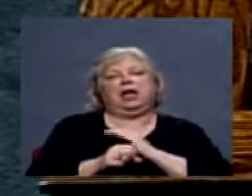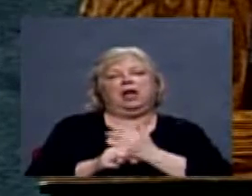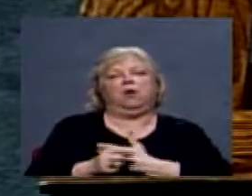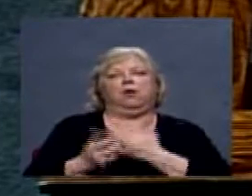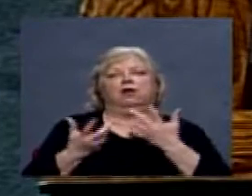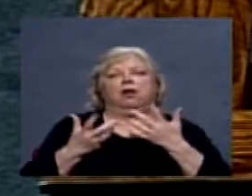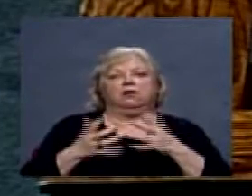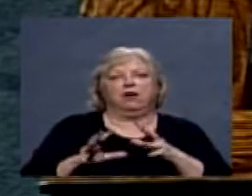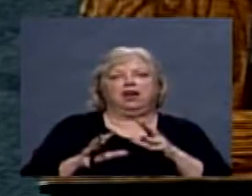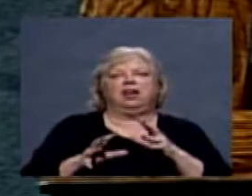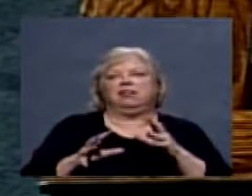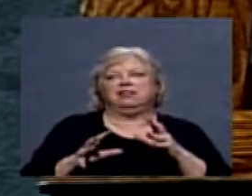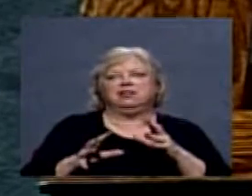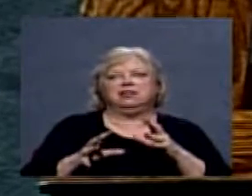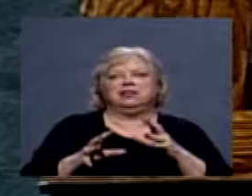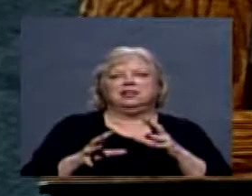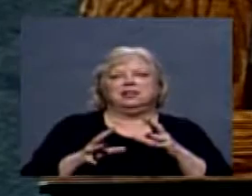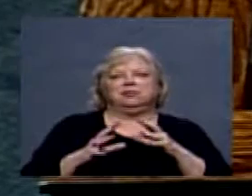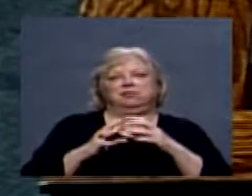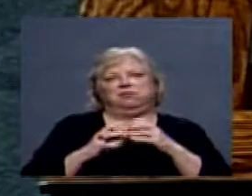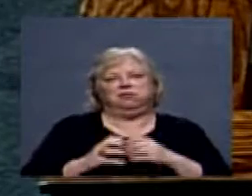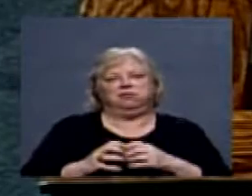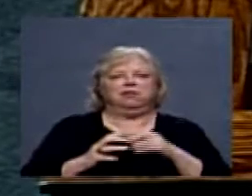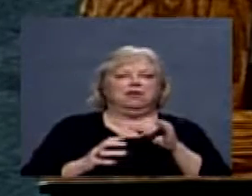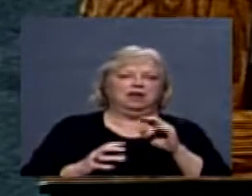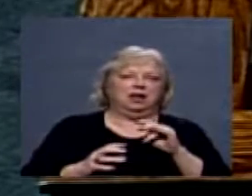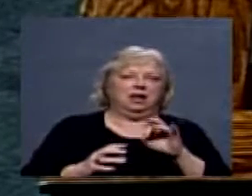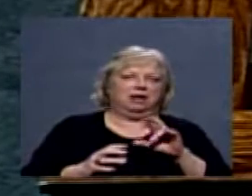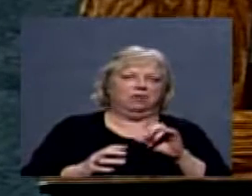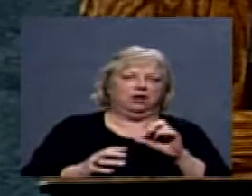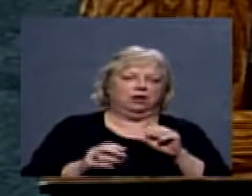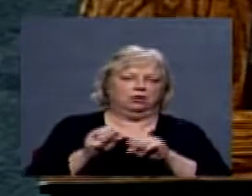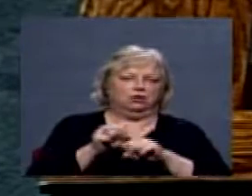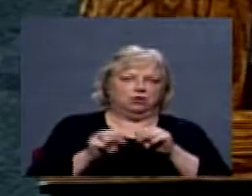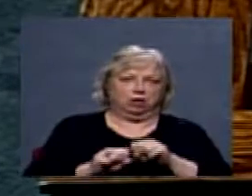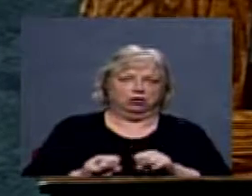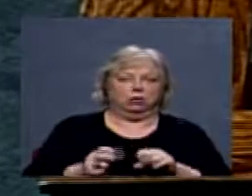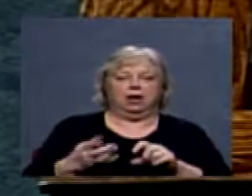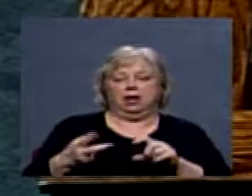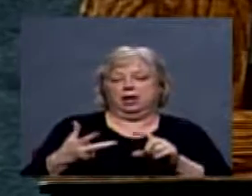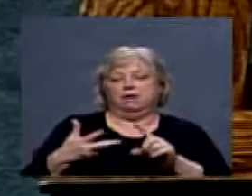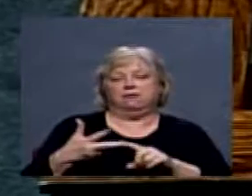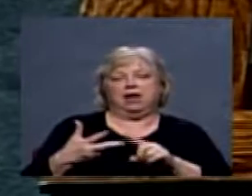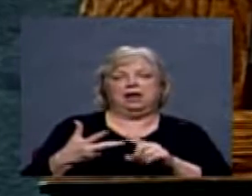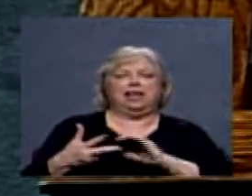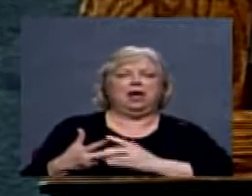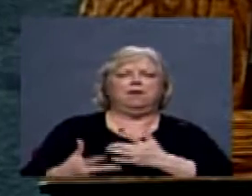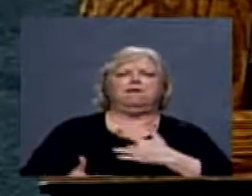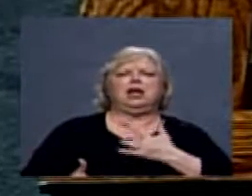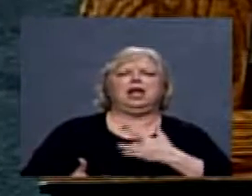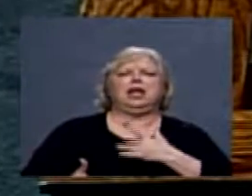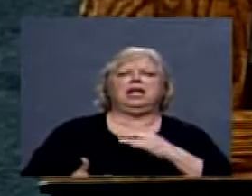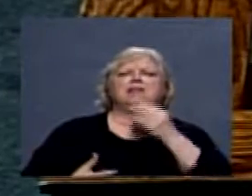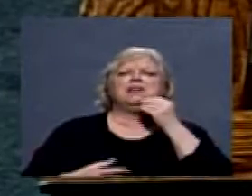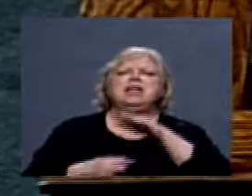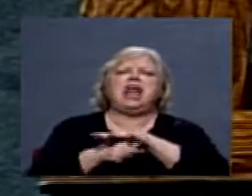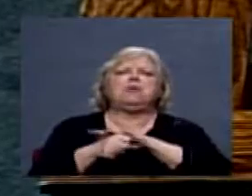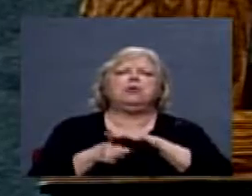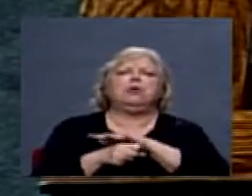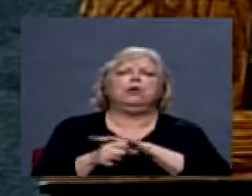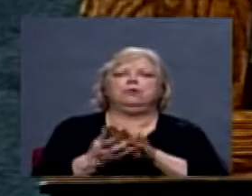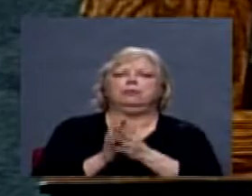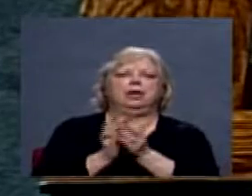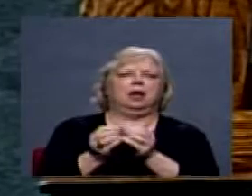infrastructure. And finally, the sense of community is getting lost. We're trying to establish this neighborhood